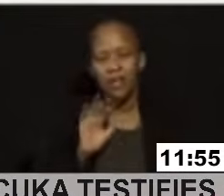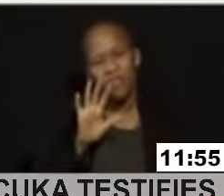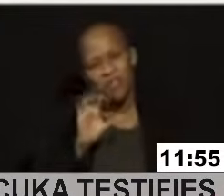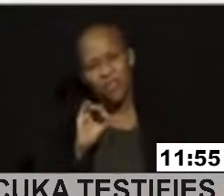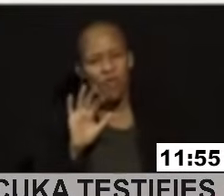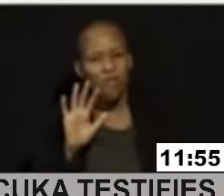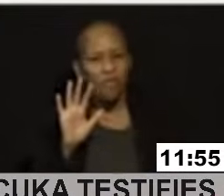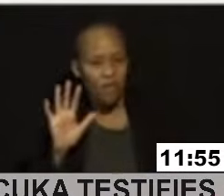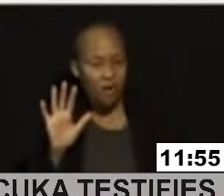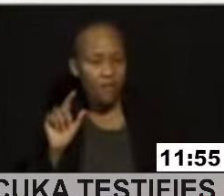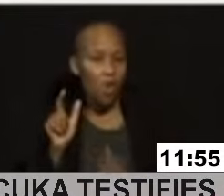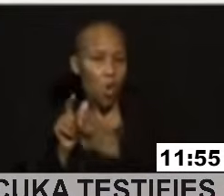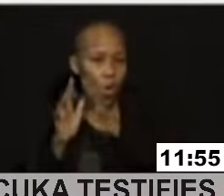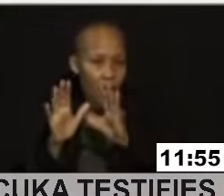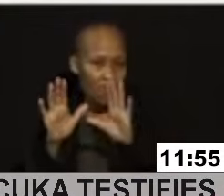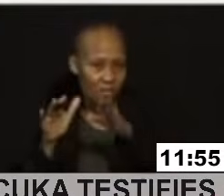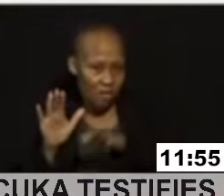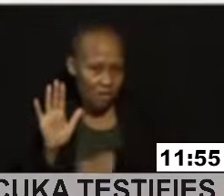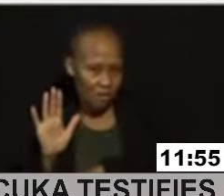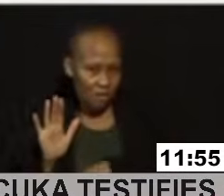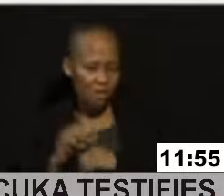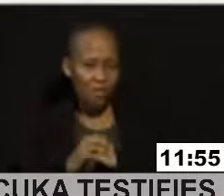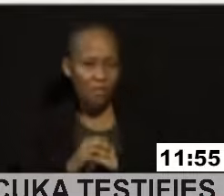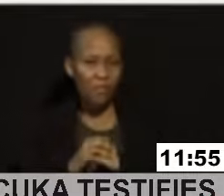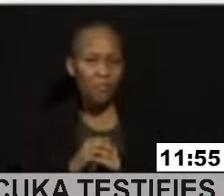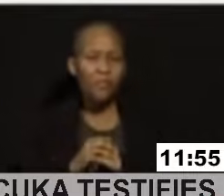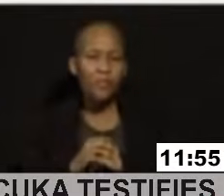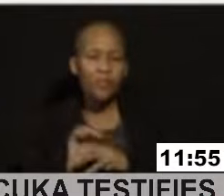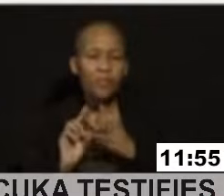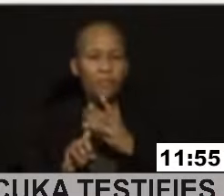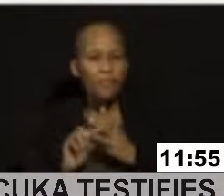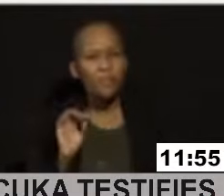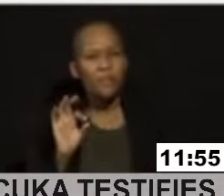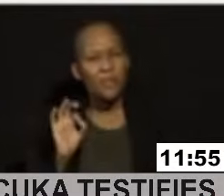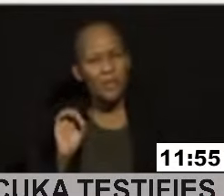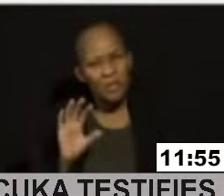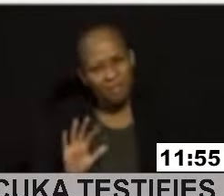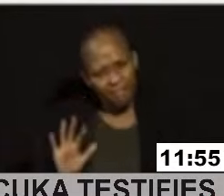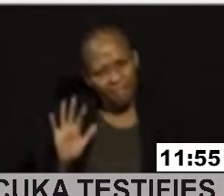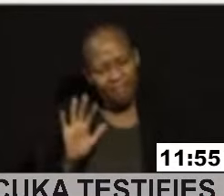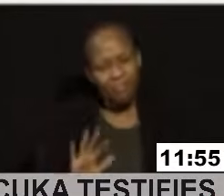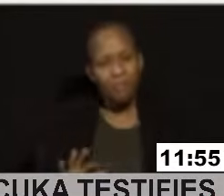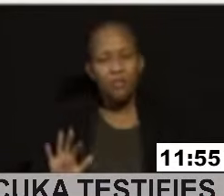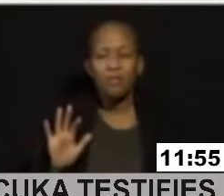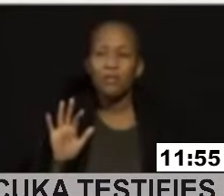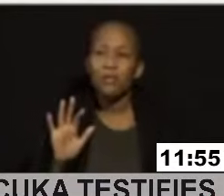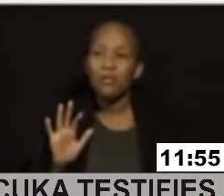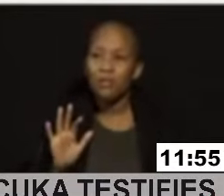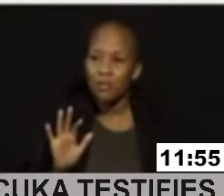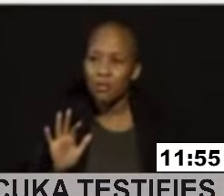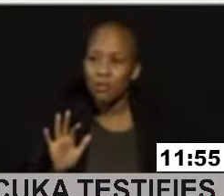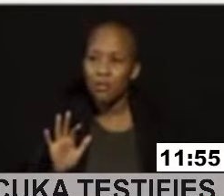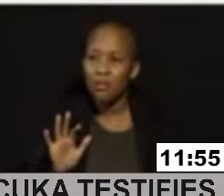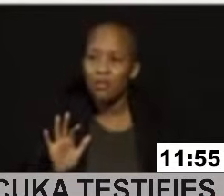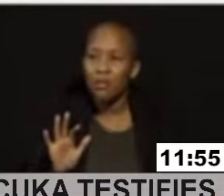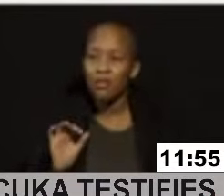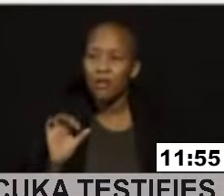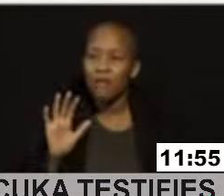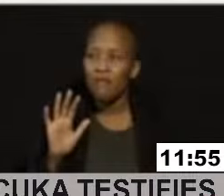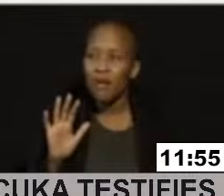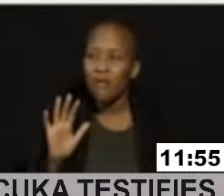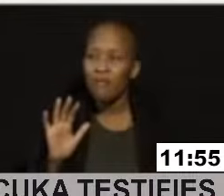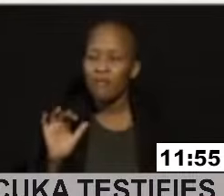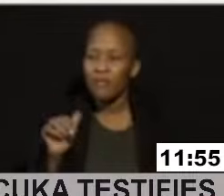55, and about 30 or so analysts, and about 5 or